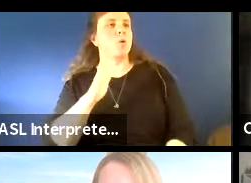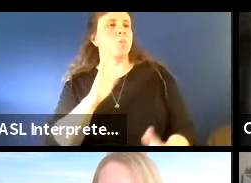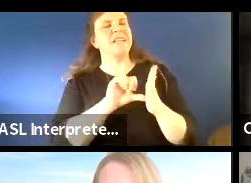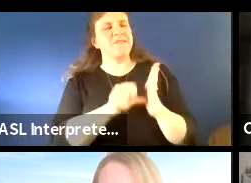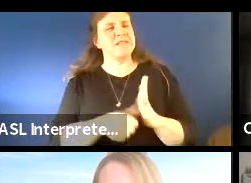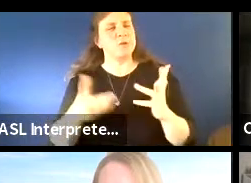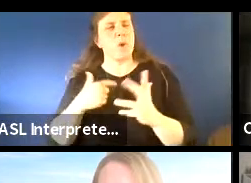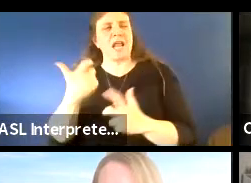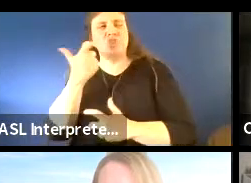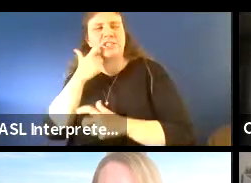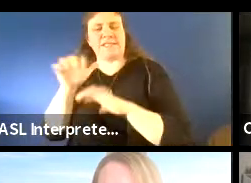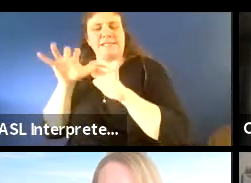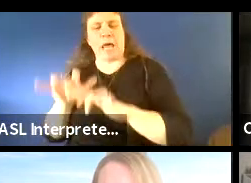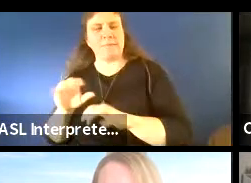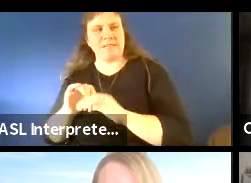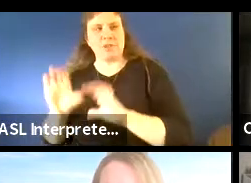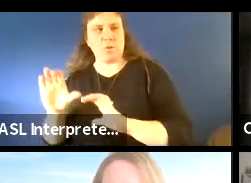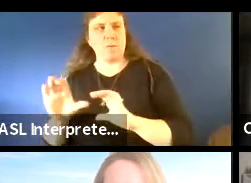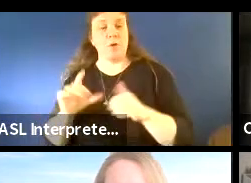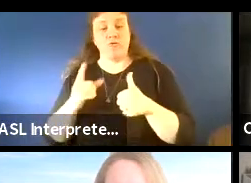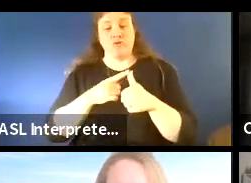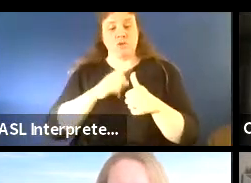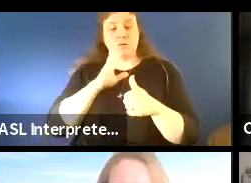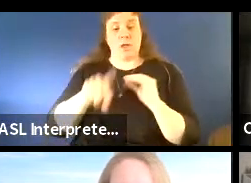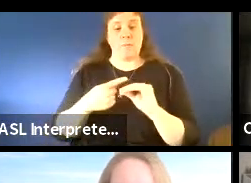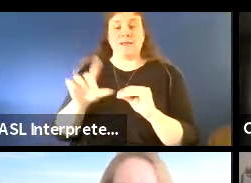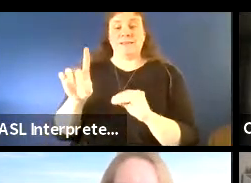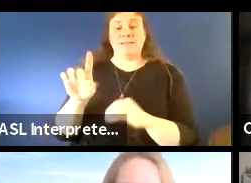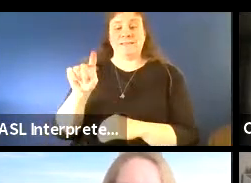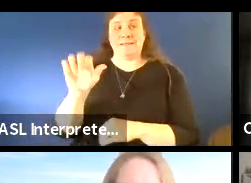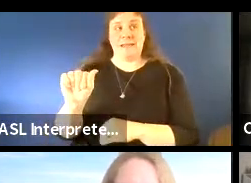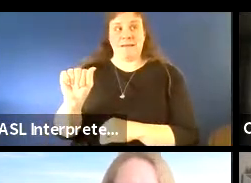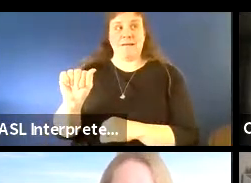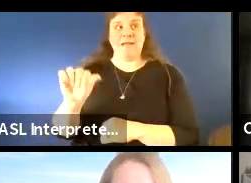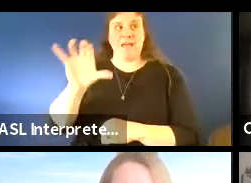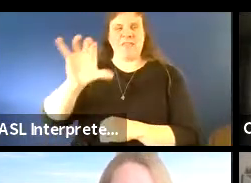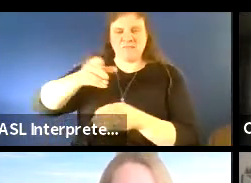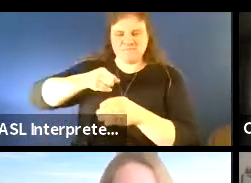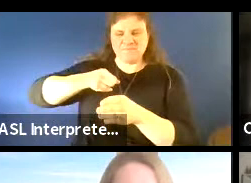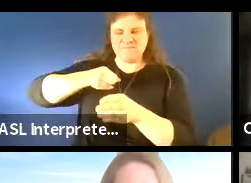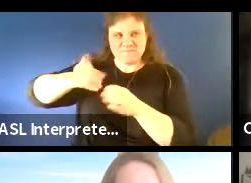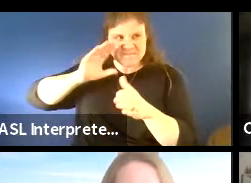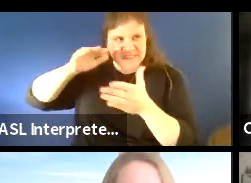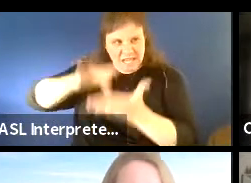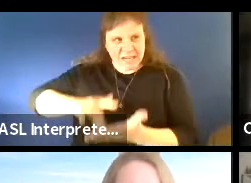1, regarding data and specificity of the data.